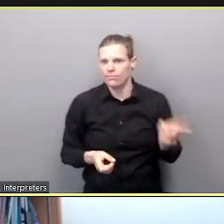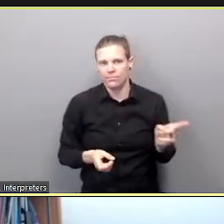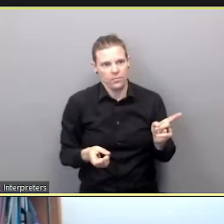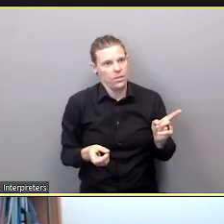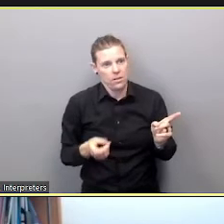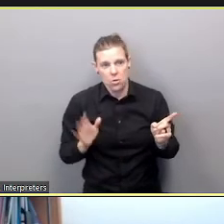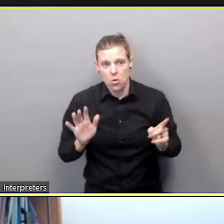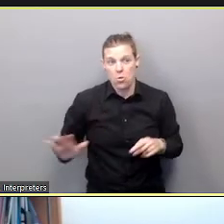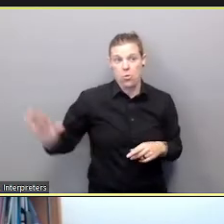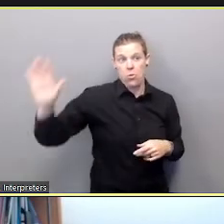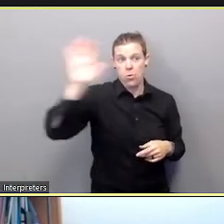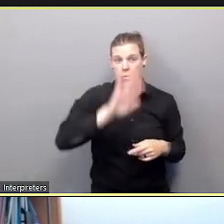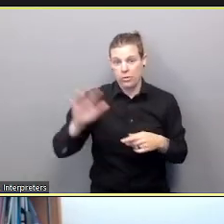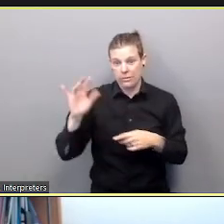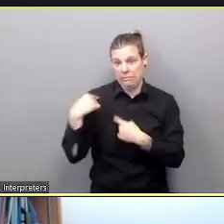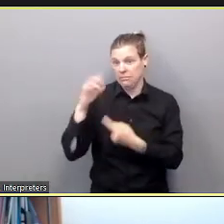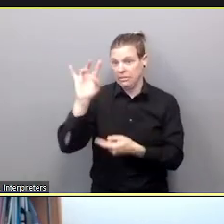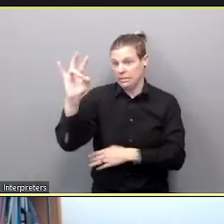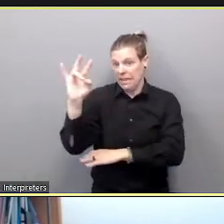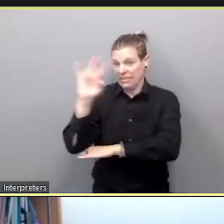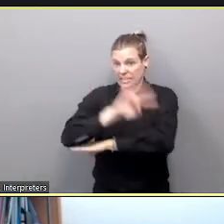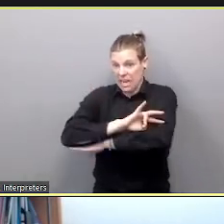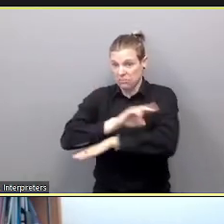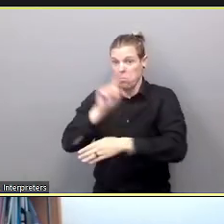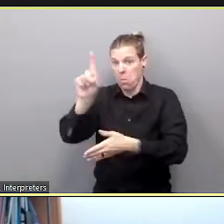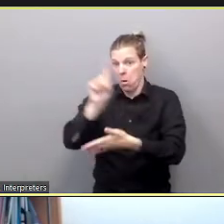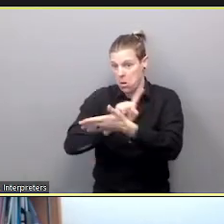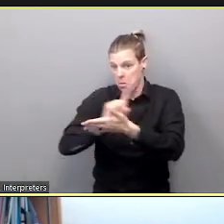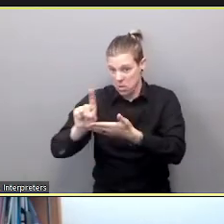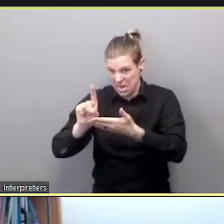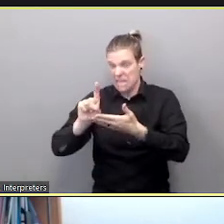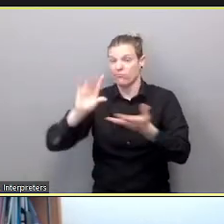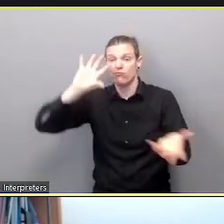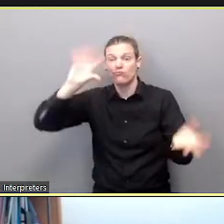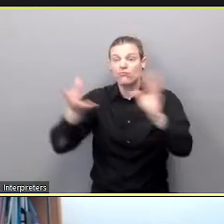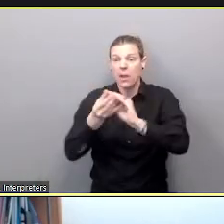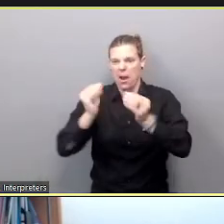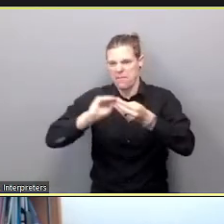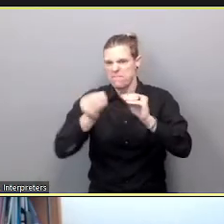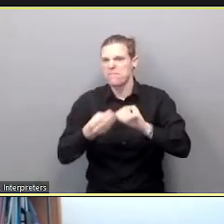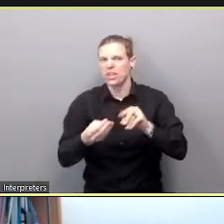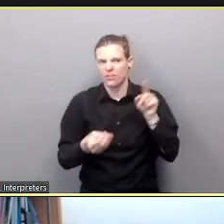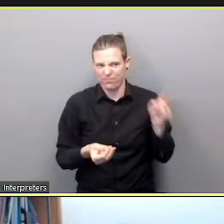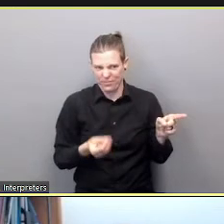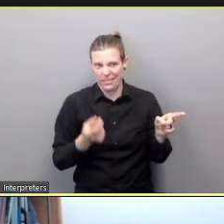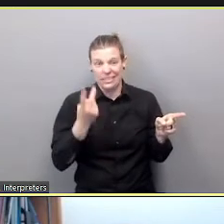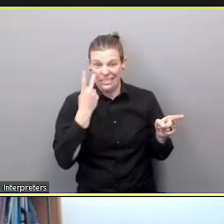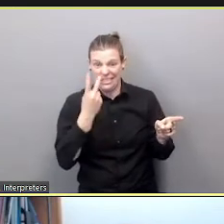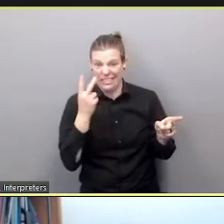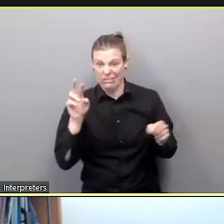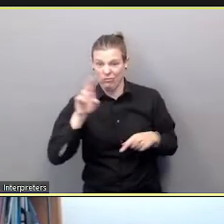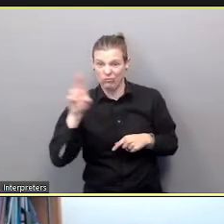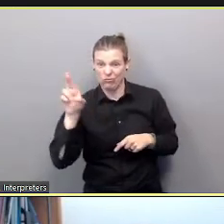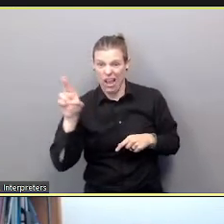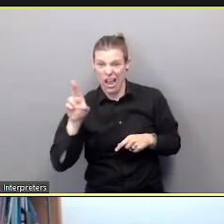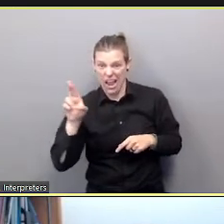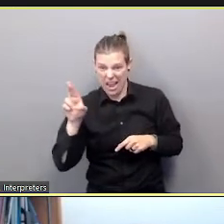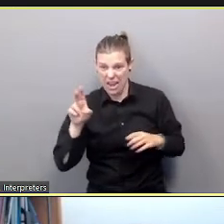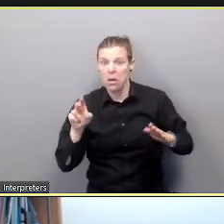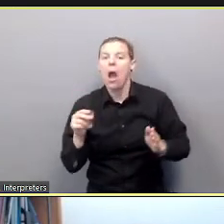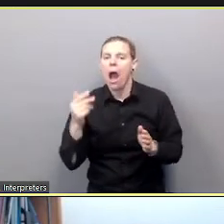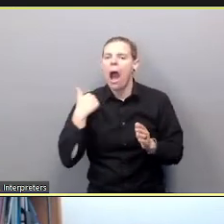case rate for the United States. And you can see on the right hand of the slide, our Delta